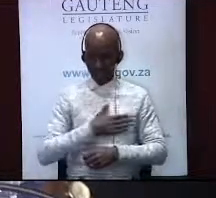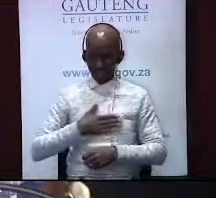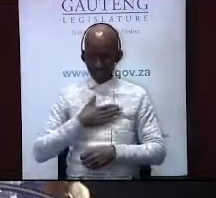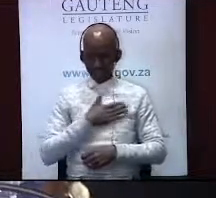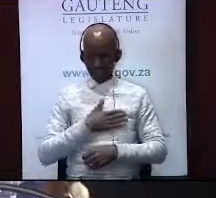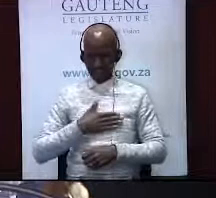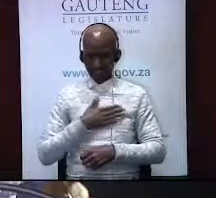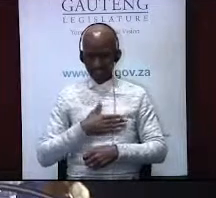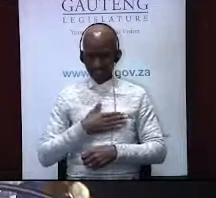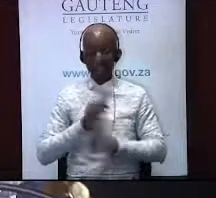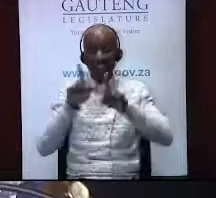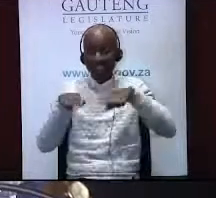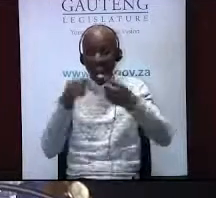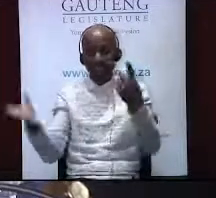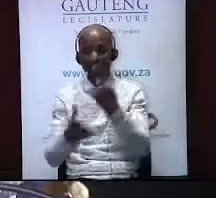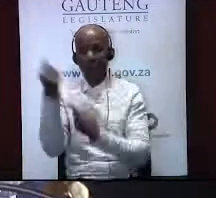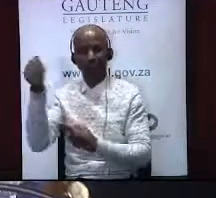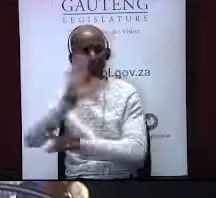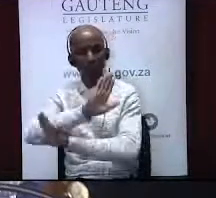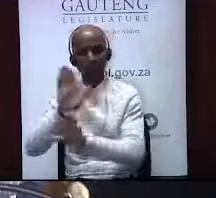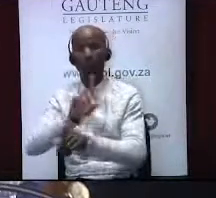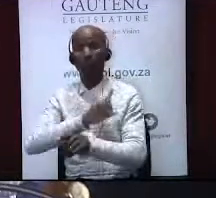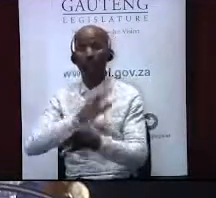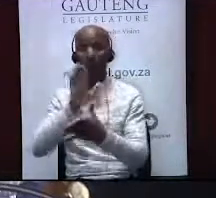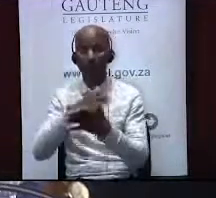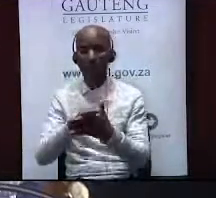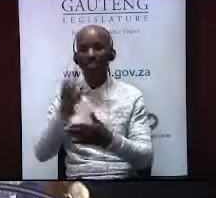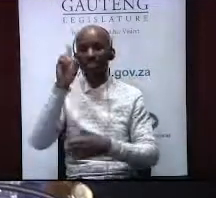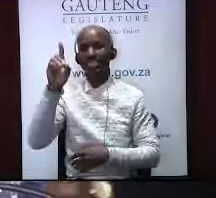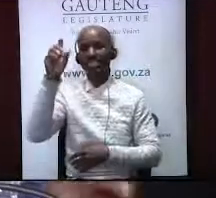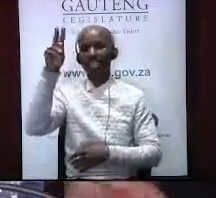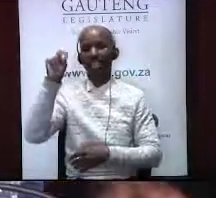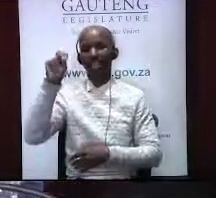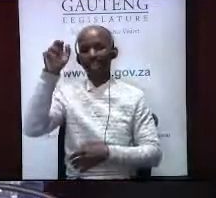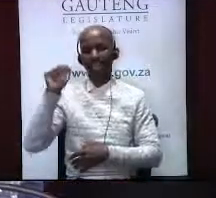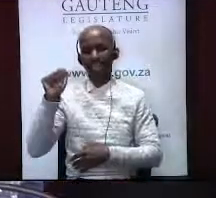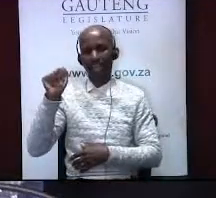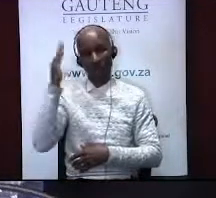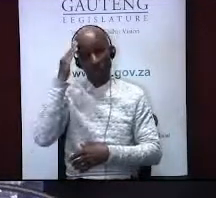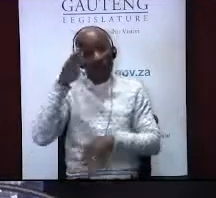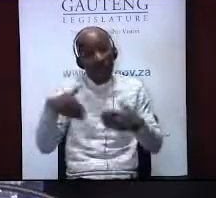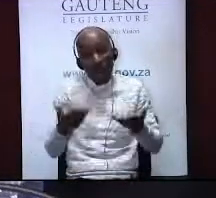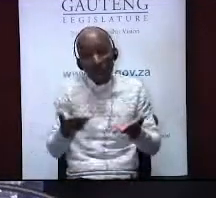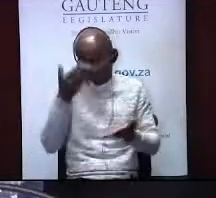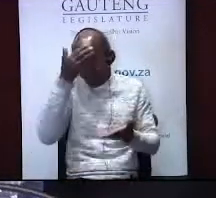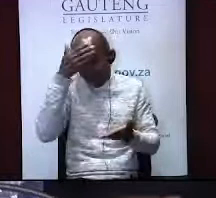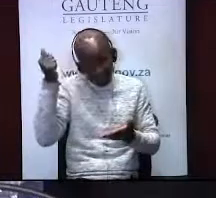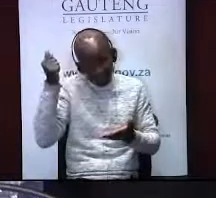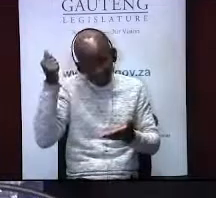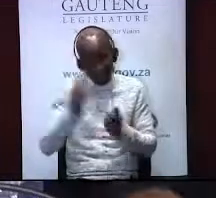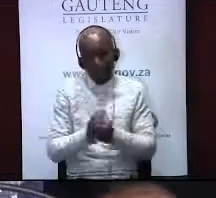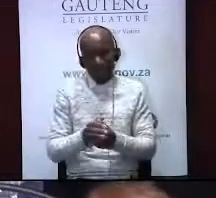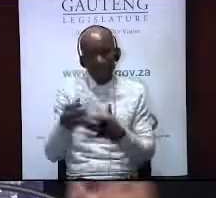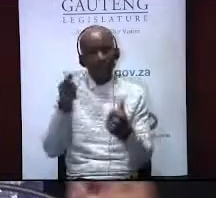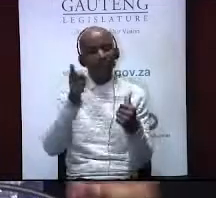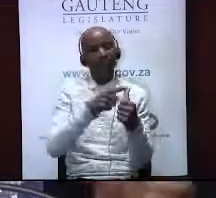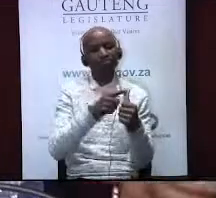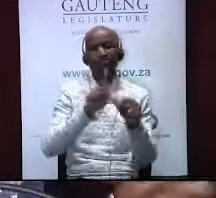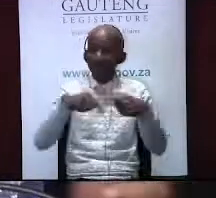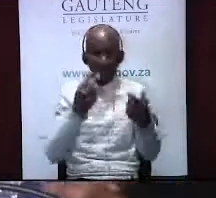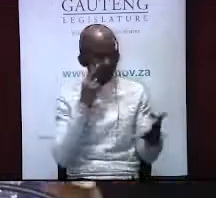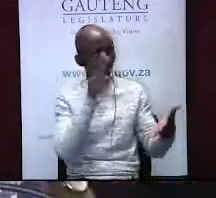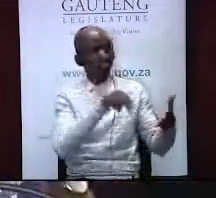are untraceable because their DNA is ditla tsibua jwang. Their fingerprints cannot